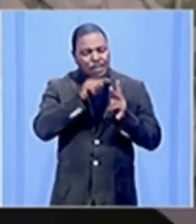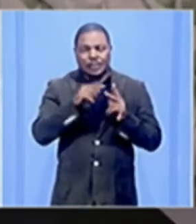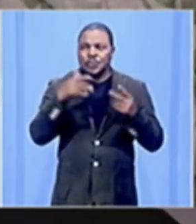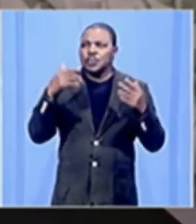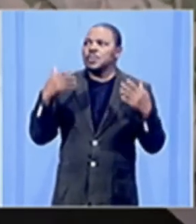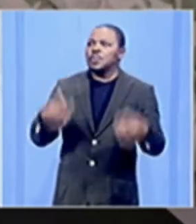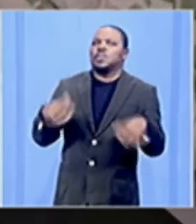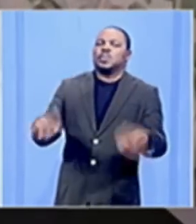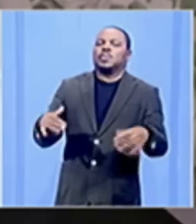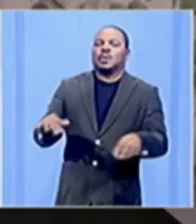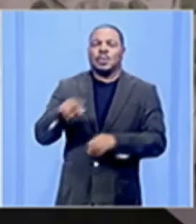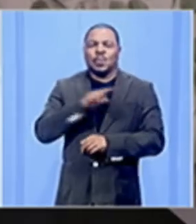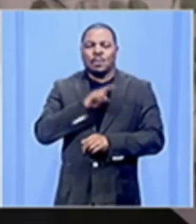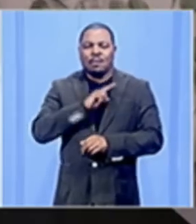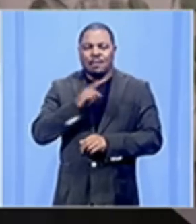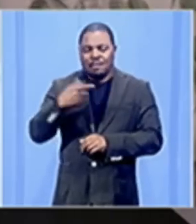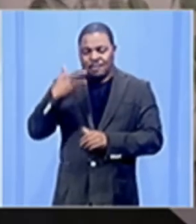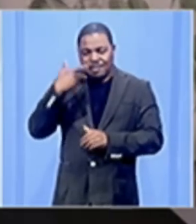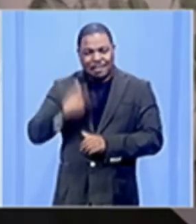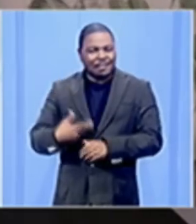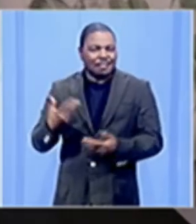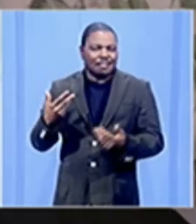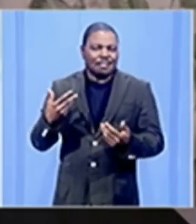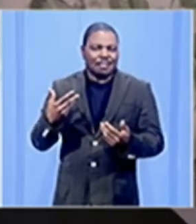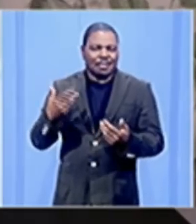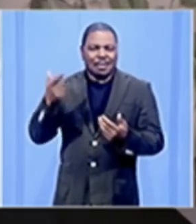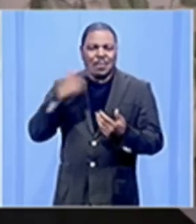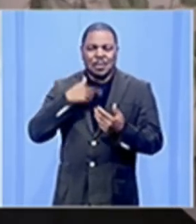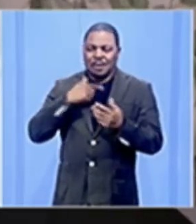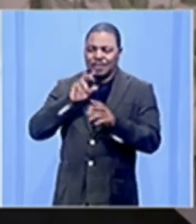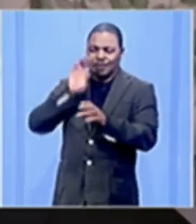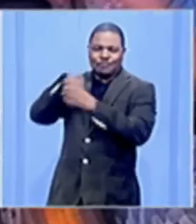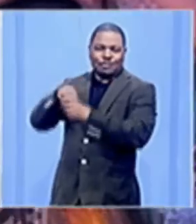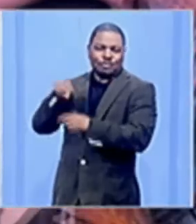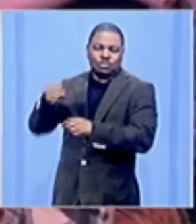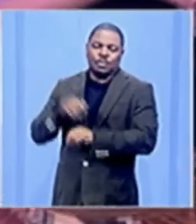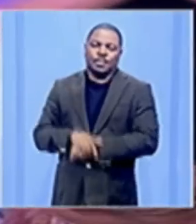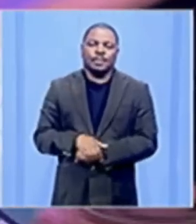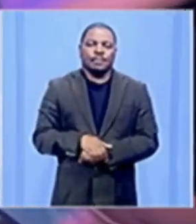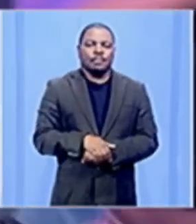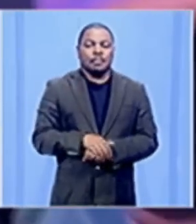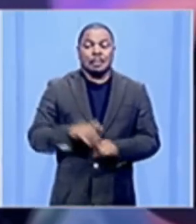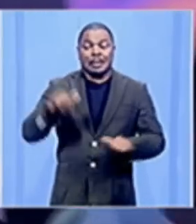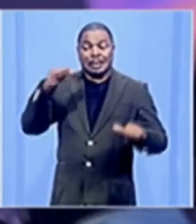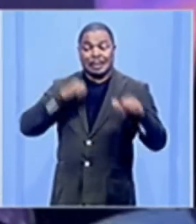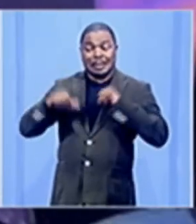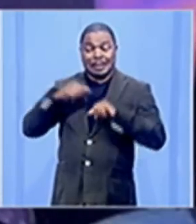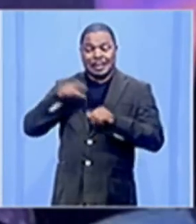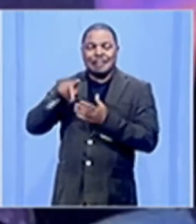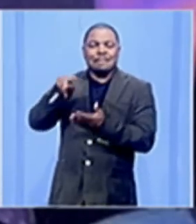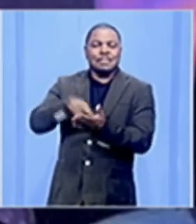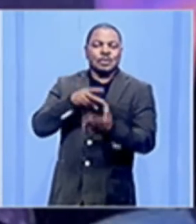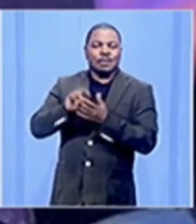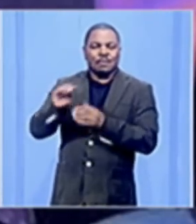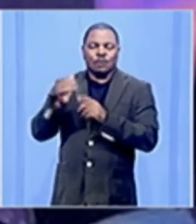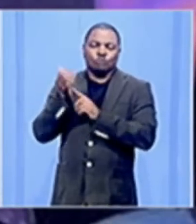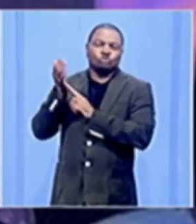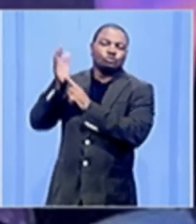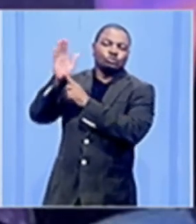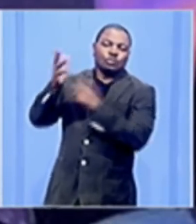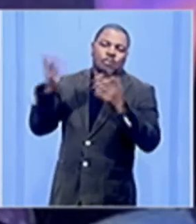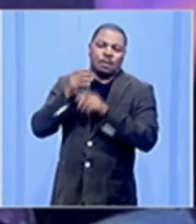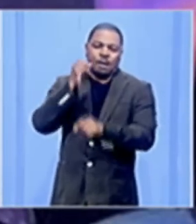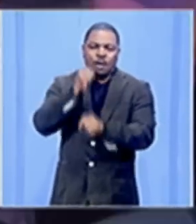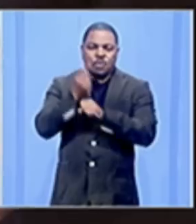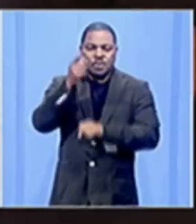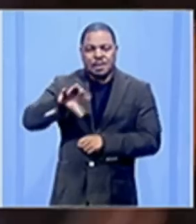gagamatsa man gore ge le mo plekeng e tshwana ka yone e. Tiragatso eno ya mino e bontshiwa kwa porofenseng ya